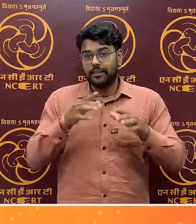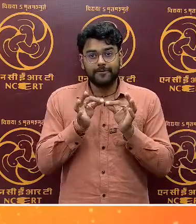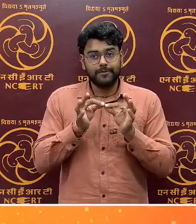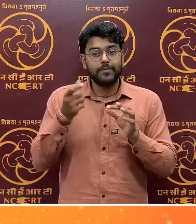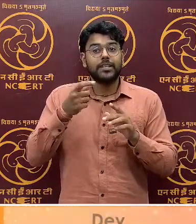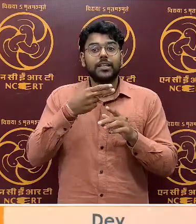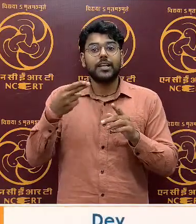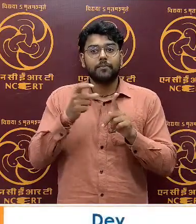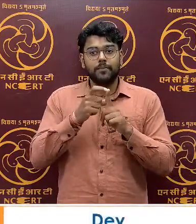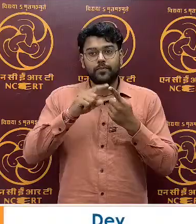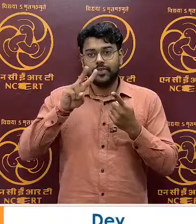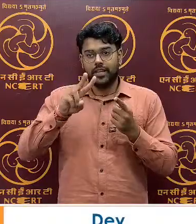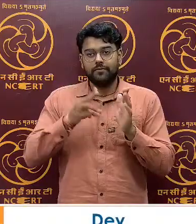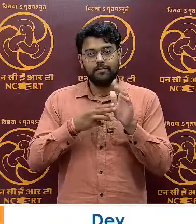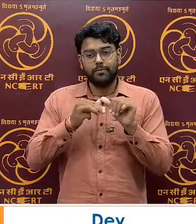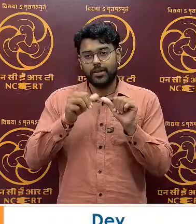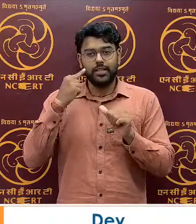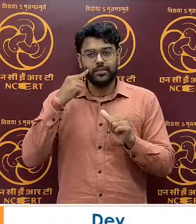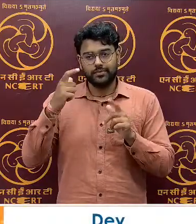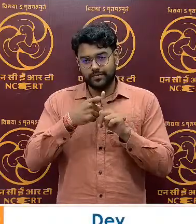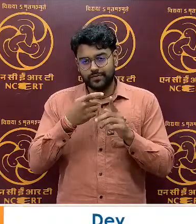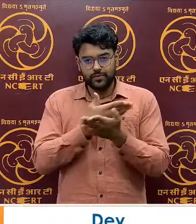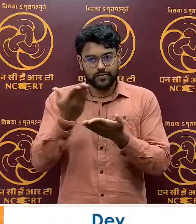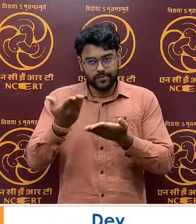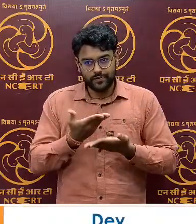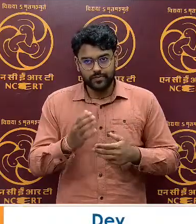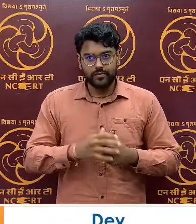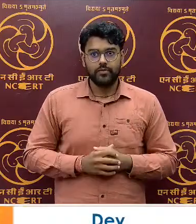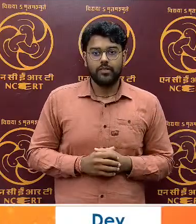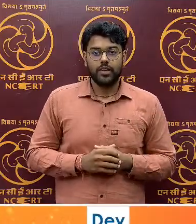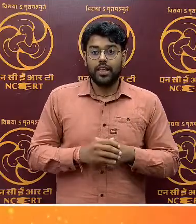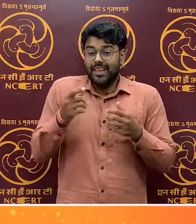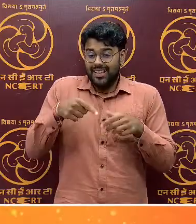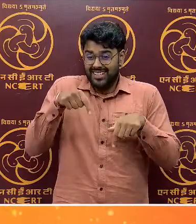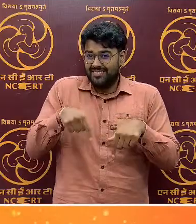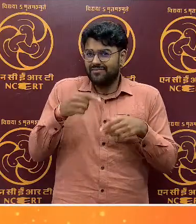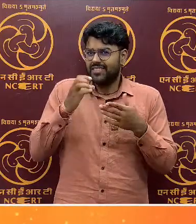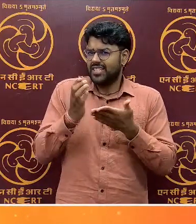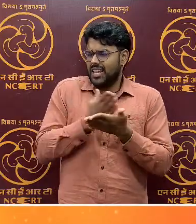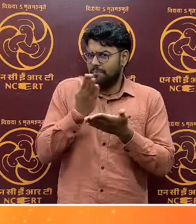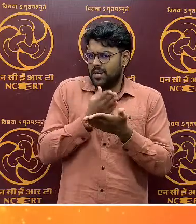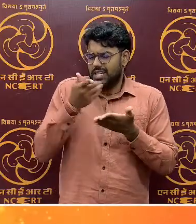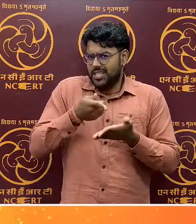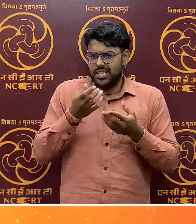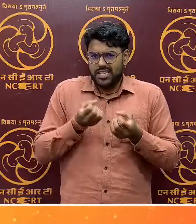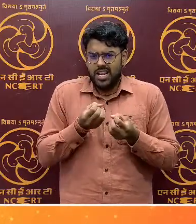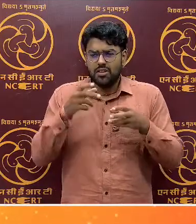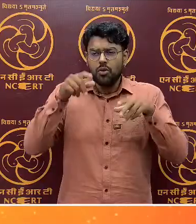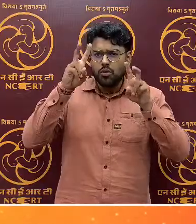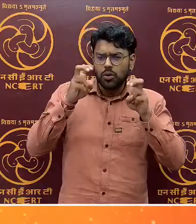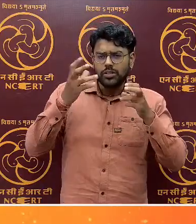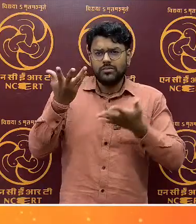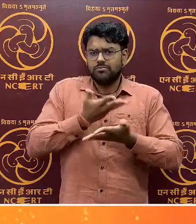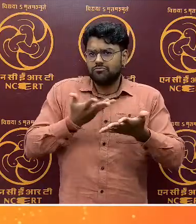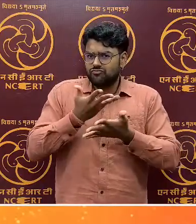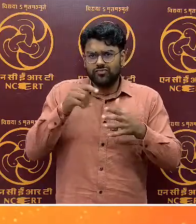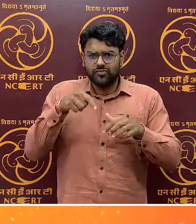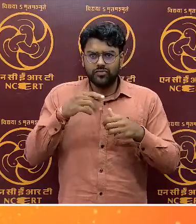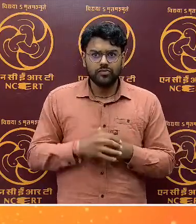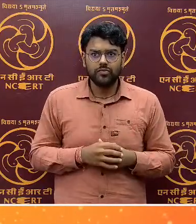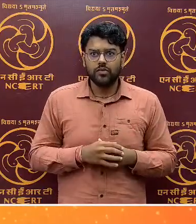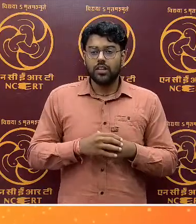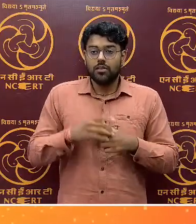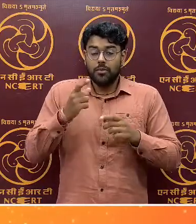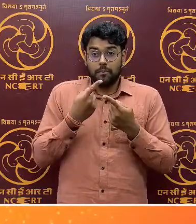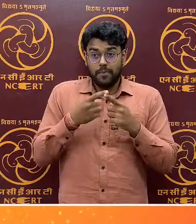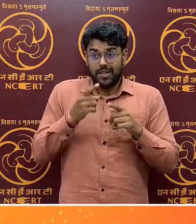Malik. Dev, namaskar and very warm welcome to you too. Now, ma'am, before we actually talk about reproduction directly, it is